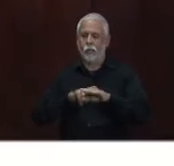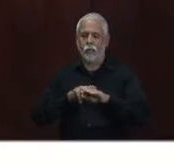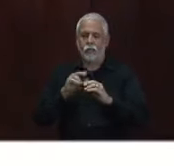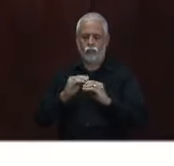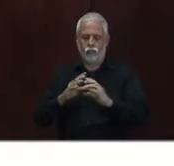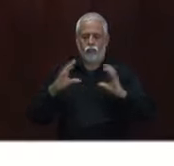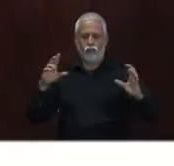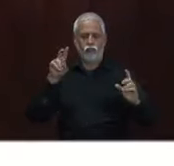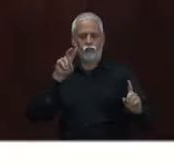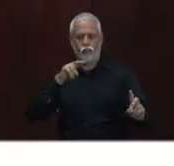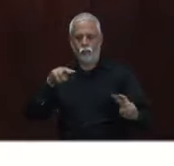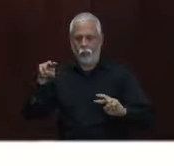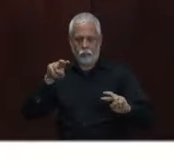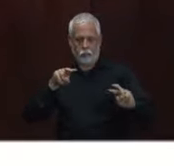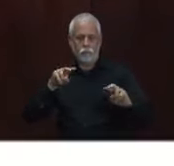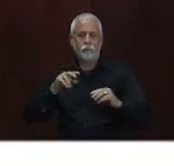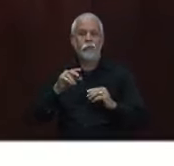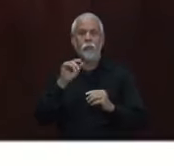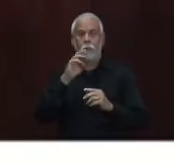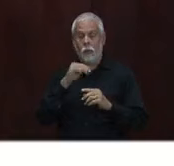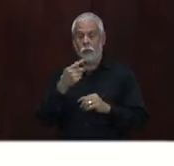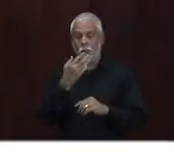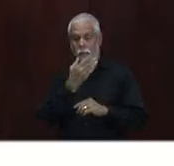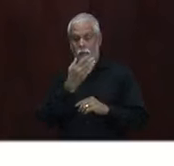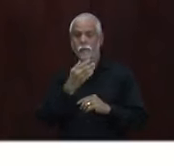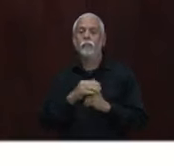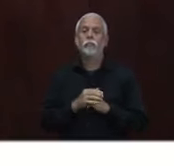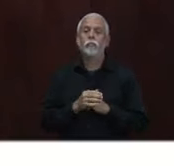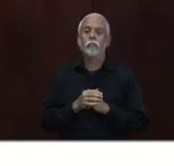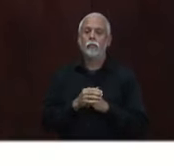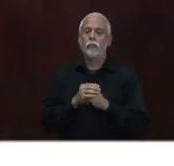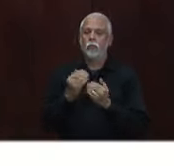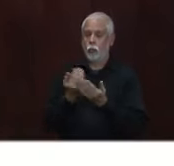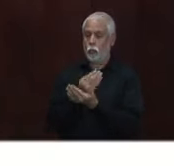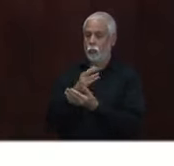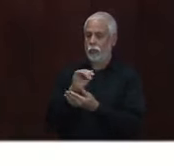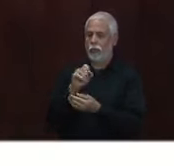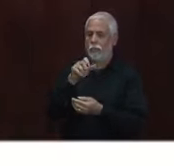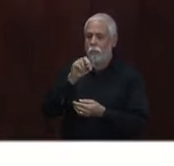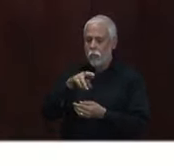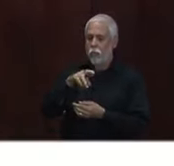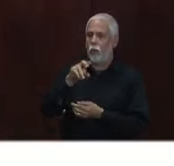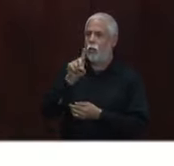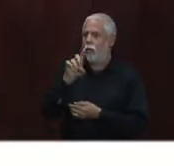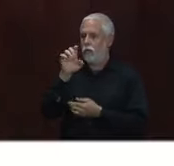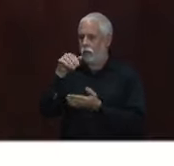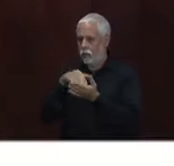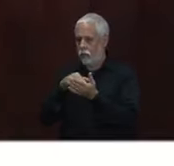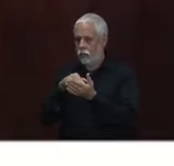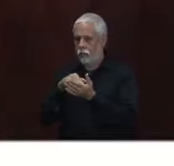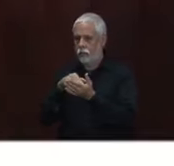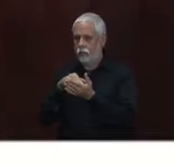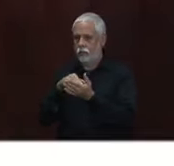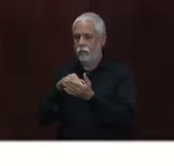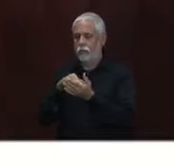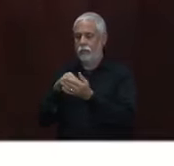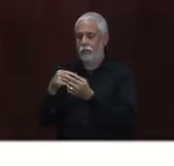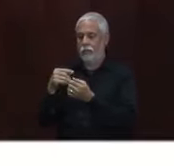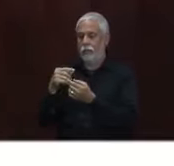perspective. And this map is indicating the new cases per 100,000 as